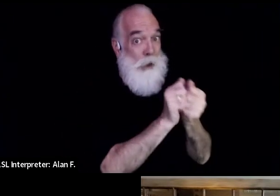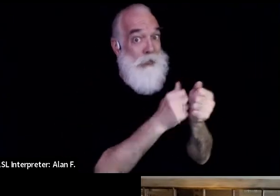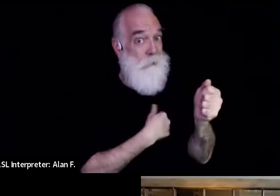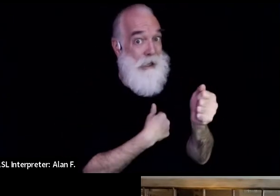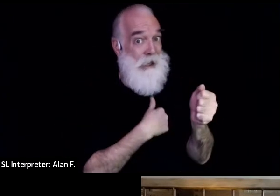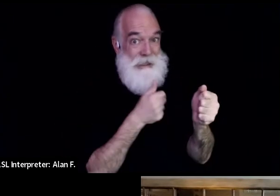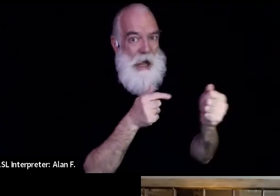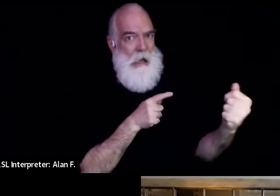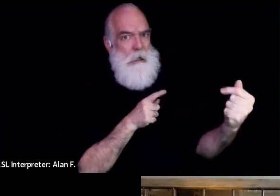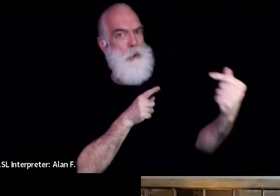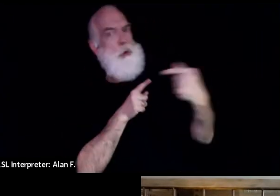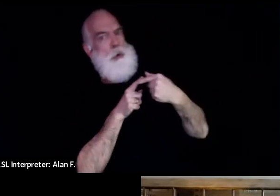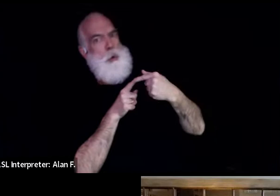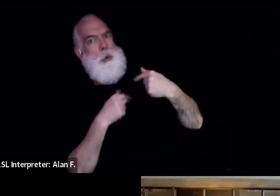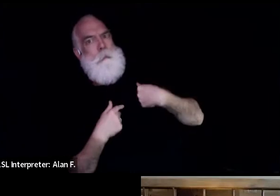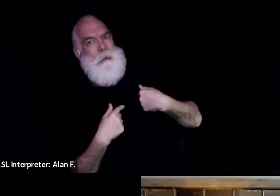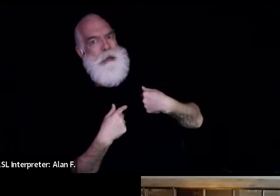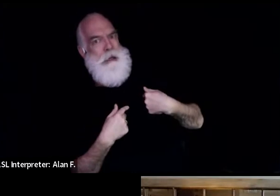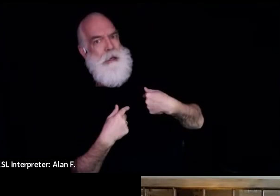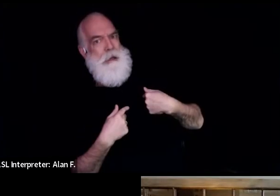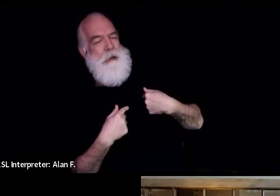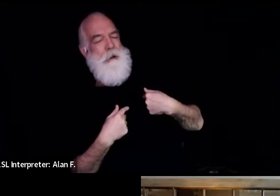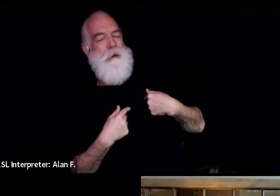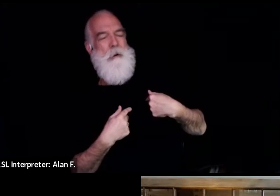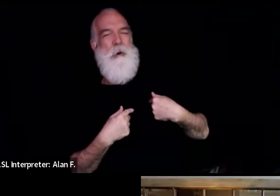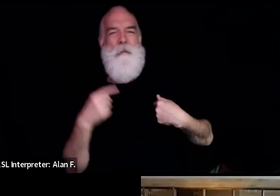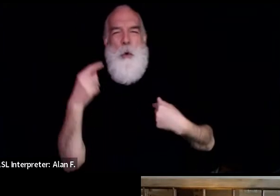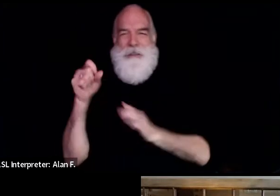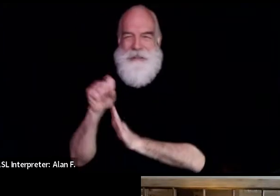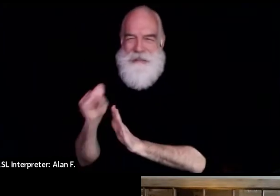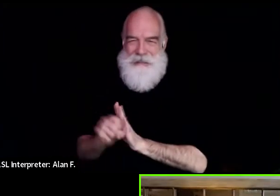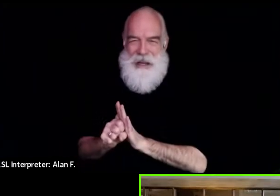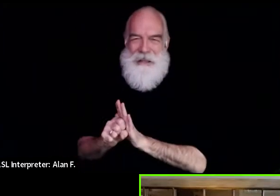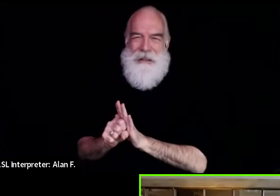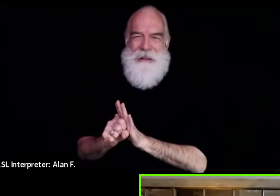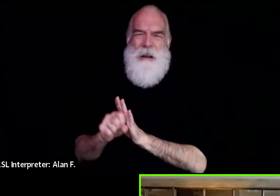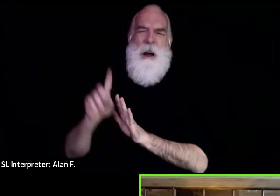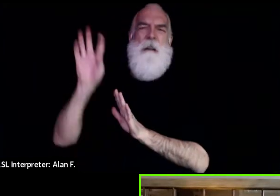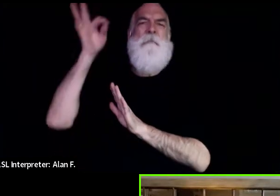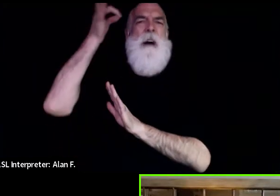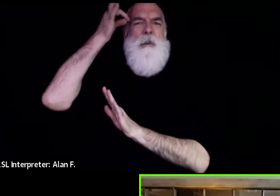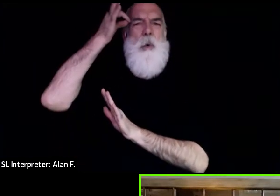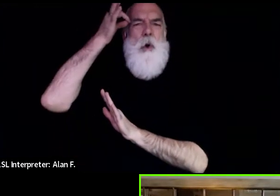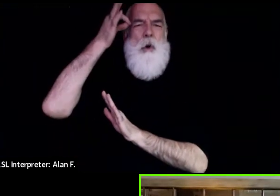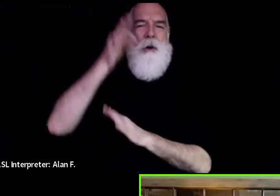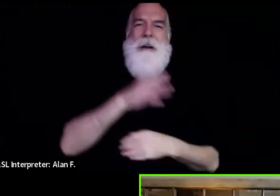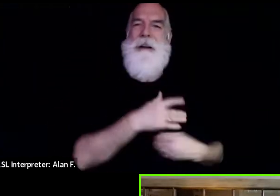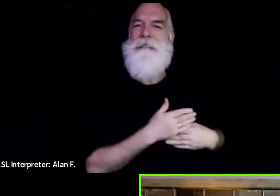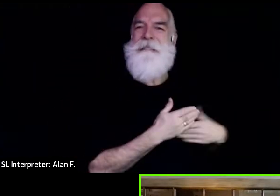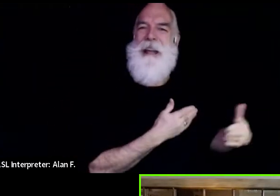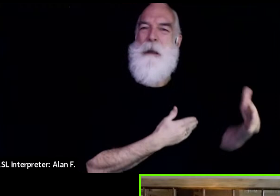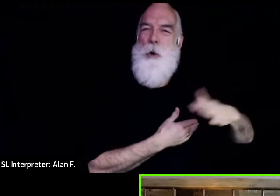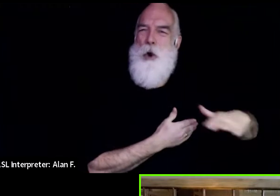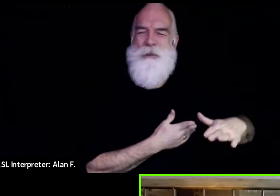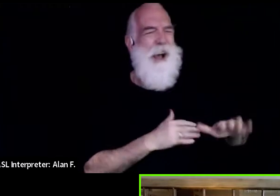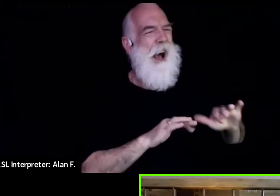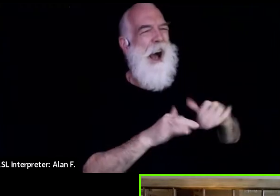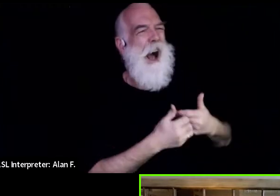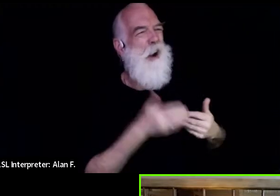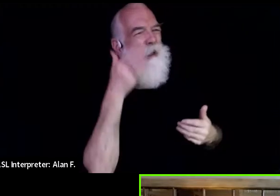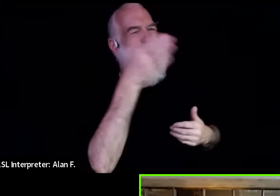to the state, down to the neighborhoods, how do you move forward? Yeah, I think where necessary, we've got to